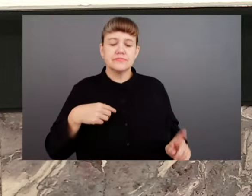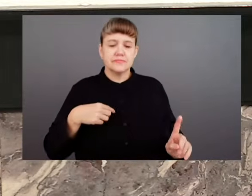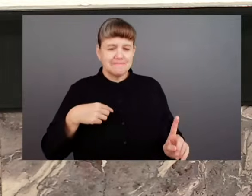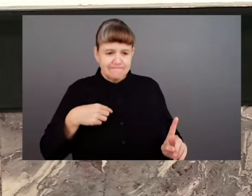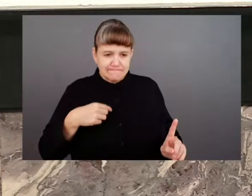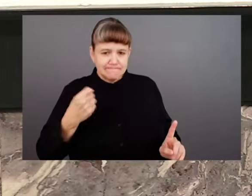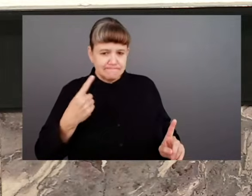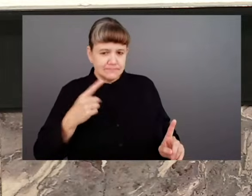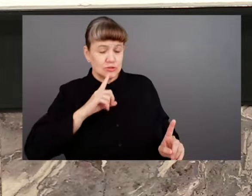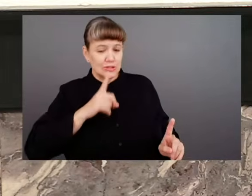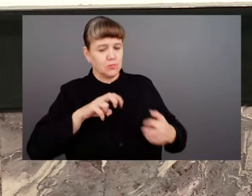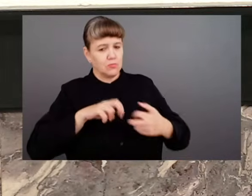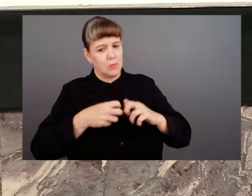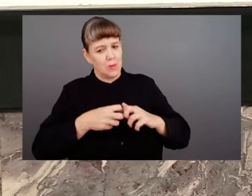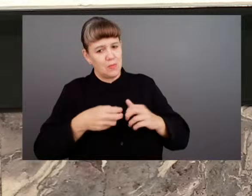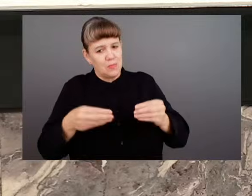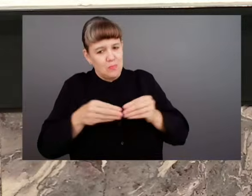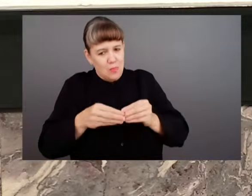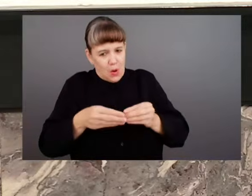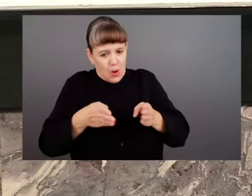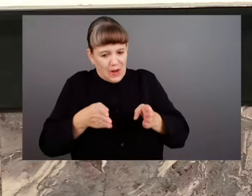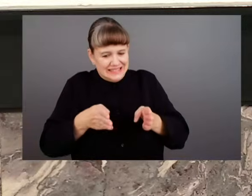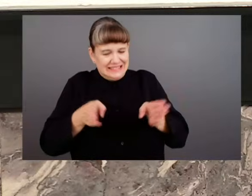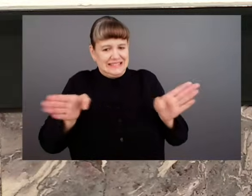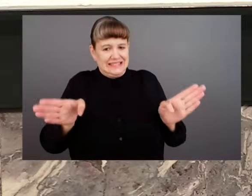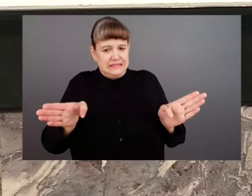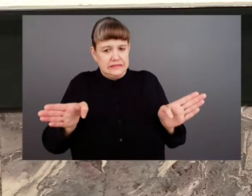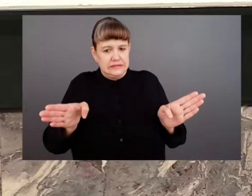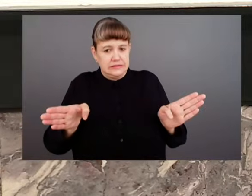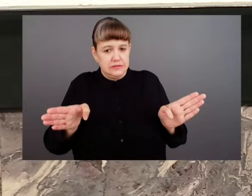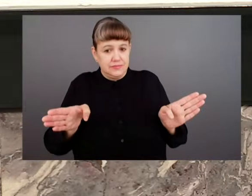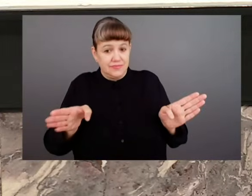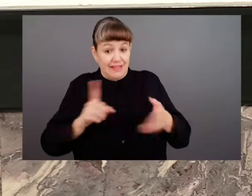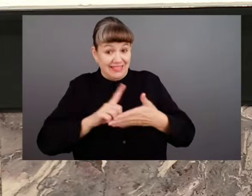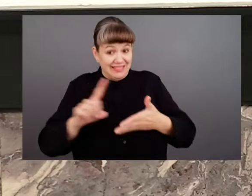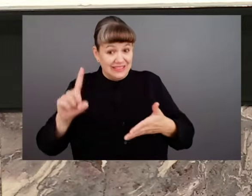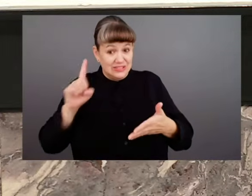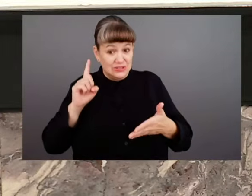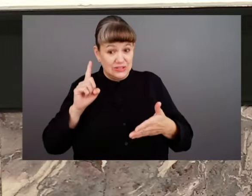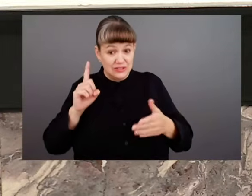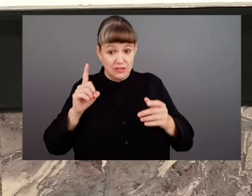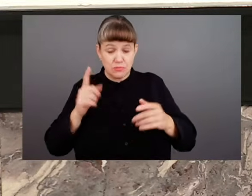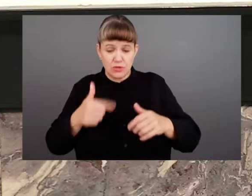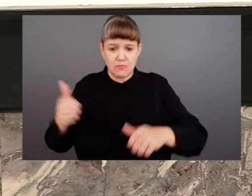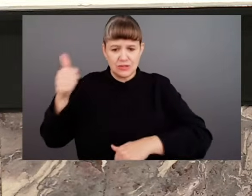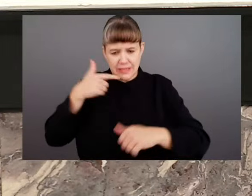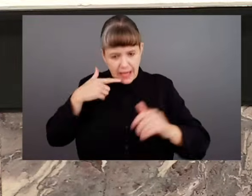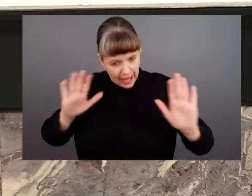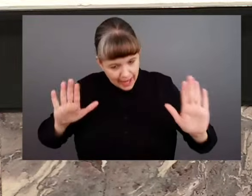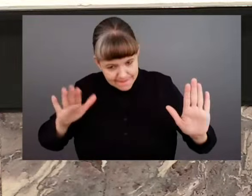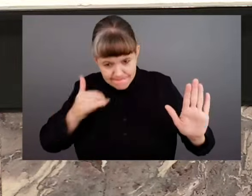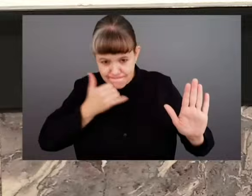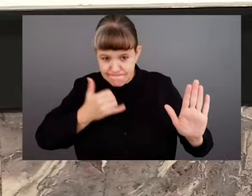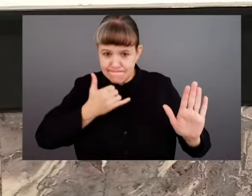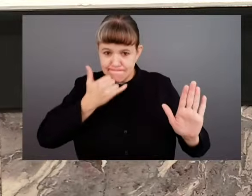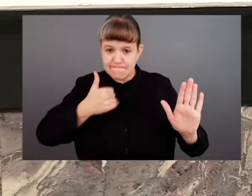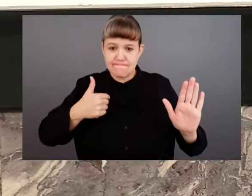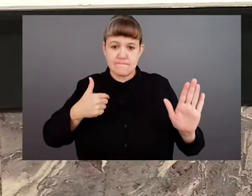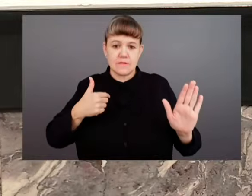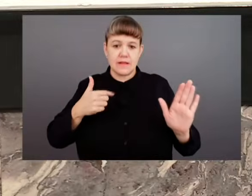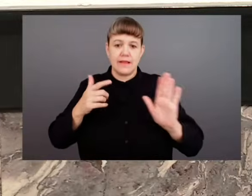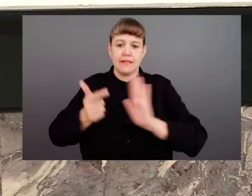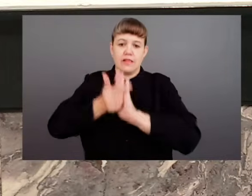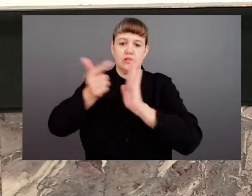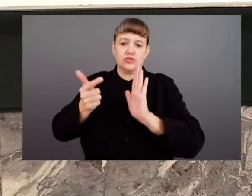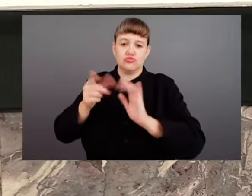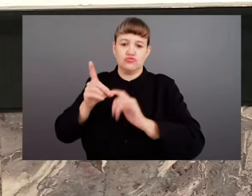wrong allowing illicit drugs into our province. This has created unsafe and dangerous working environments for our